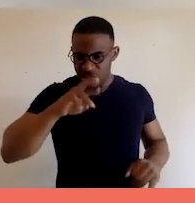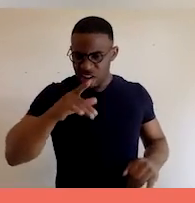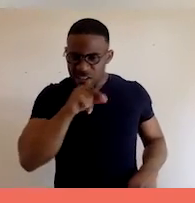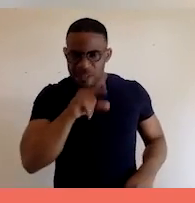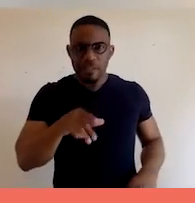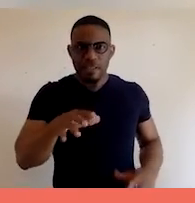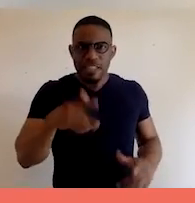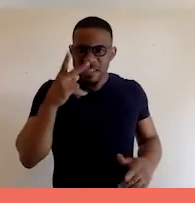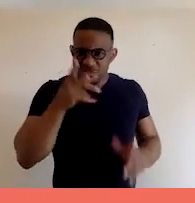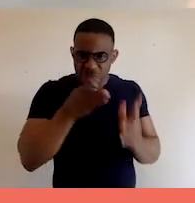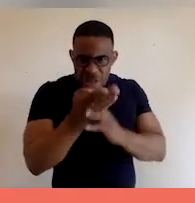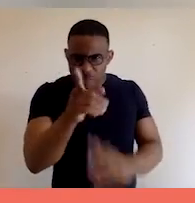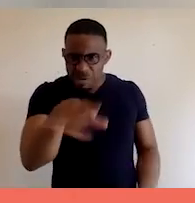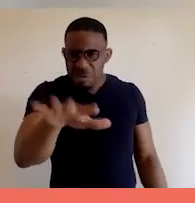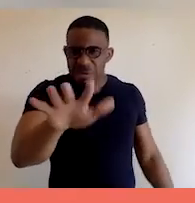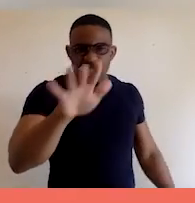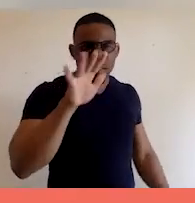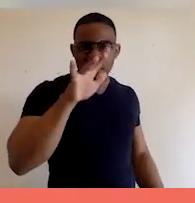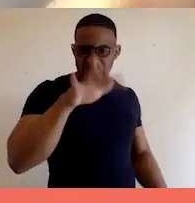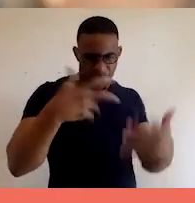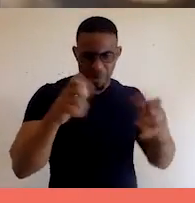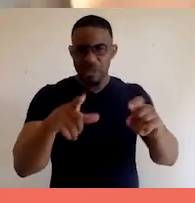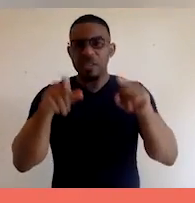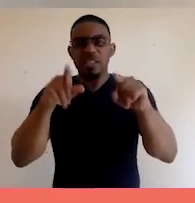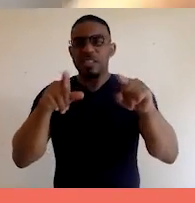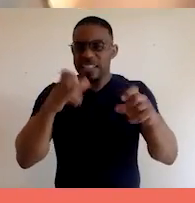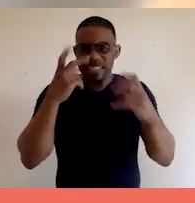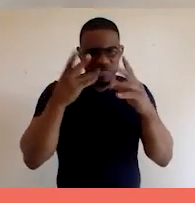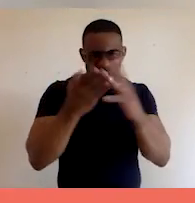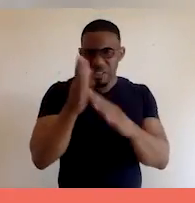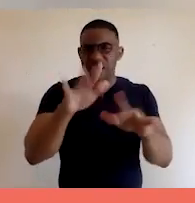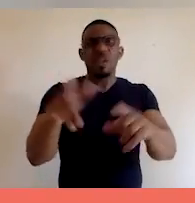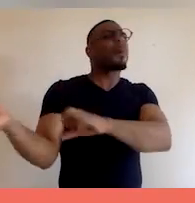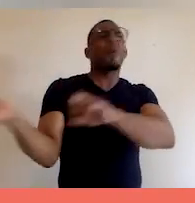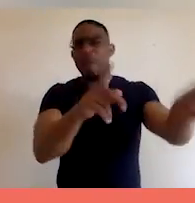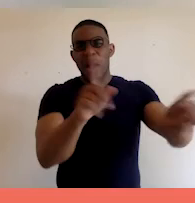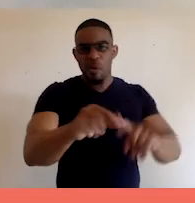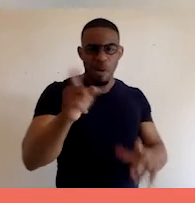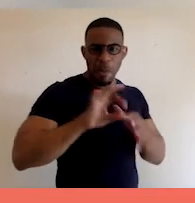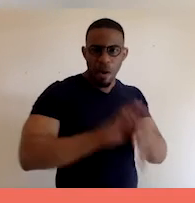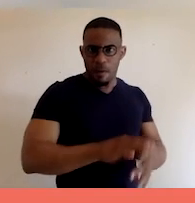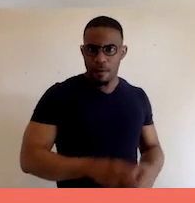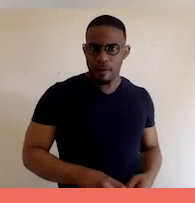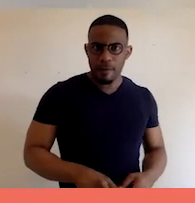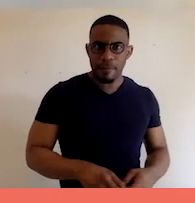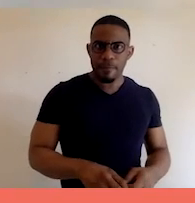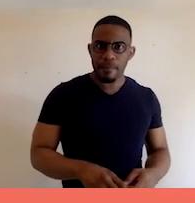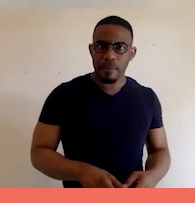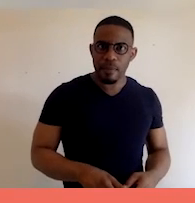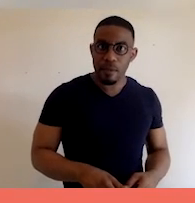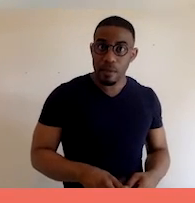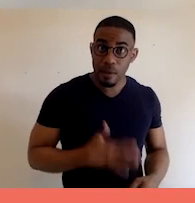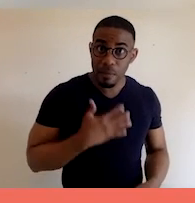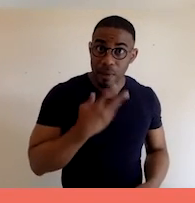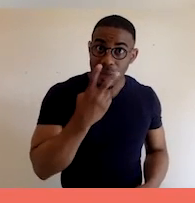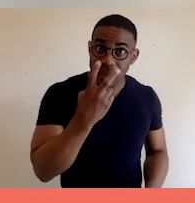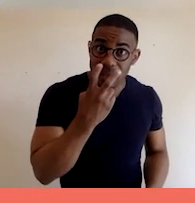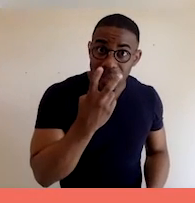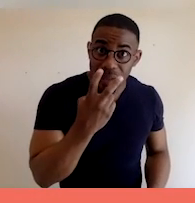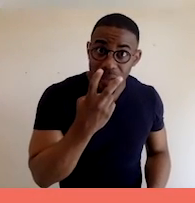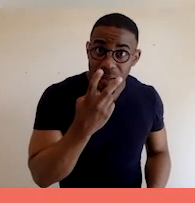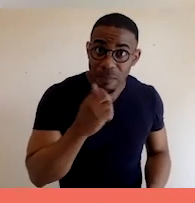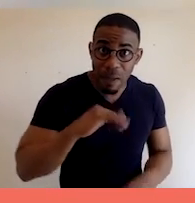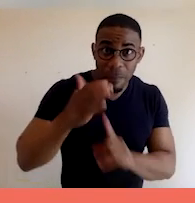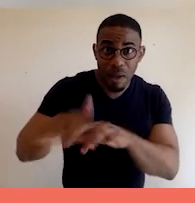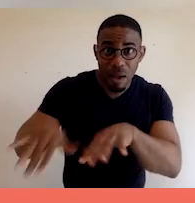chicken. They could see right through you. They don't want you. They could see right through. Go back to where you belong. My doubts, my